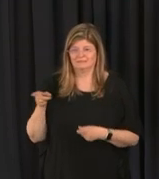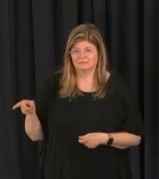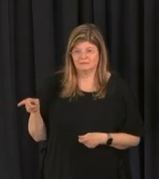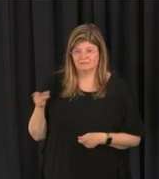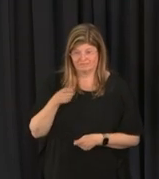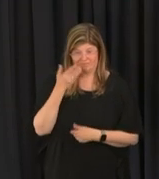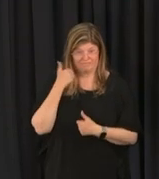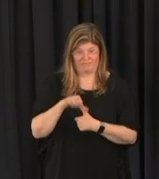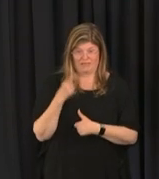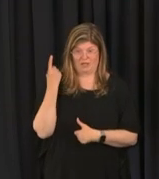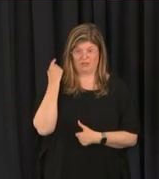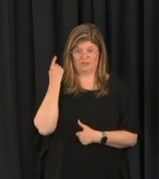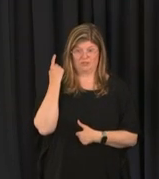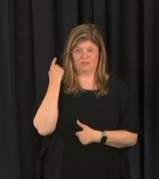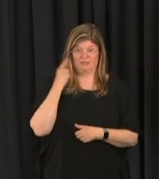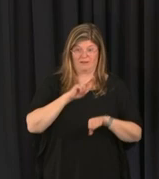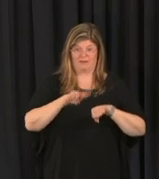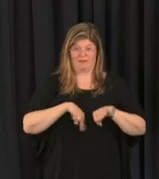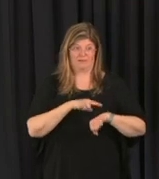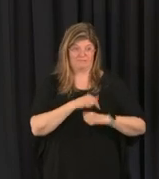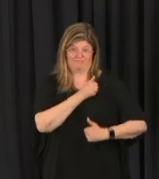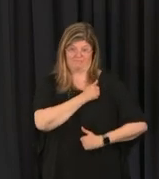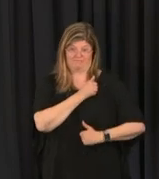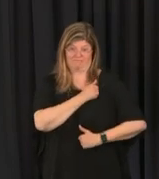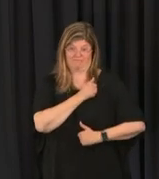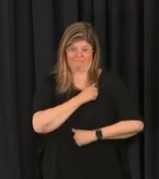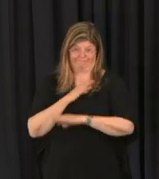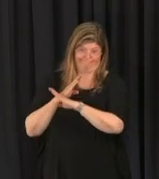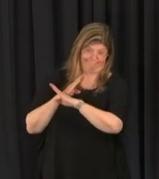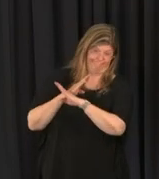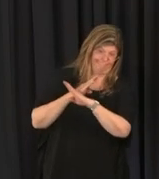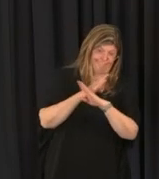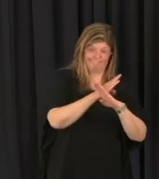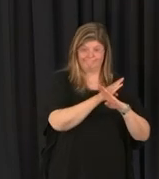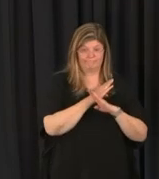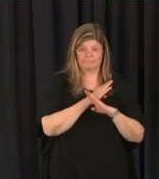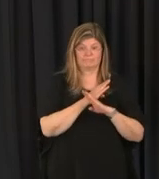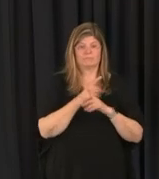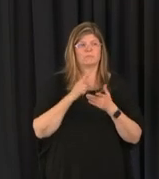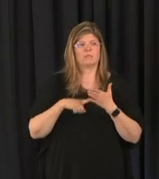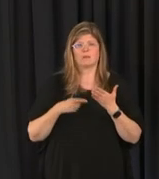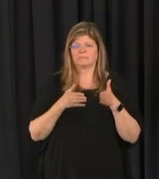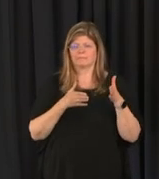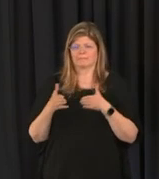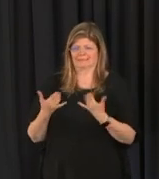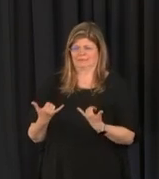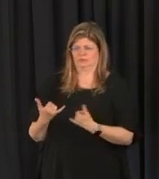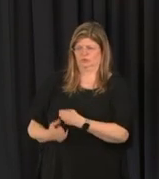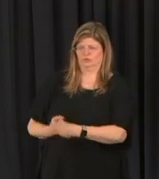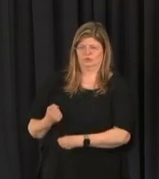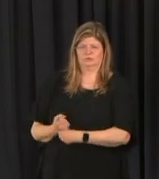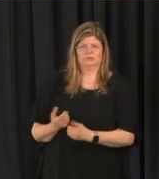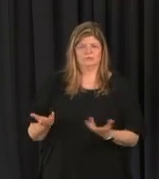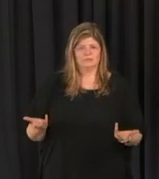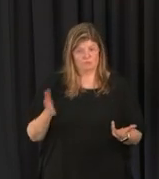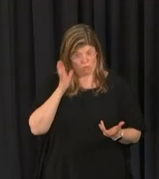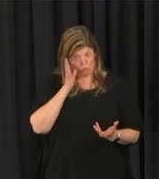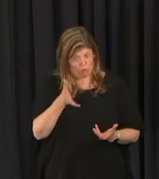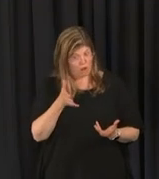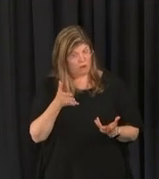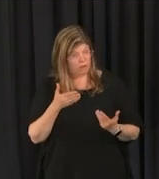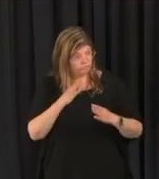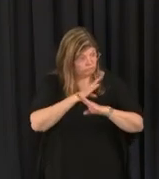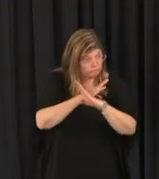there were National Guard blocking the access down there. What is the plan this year as far as, will there be